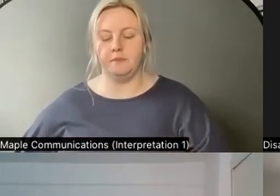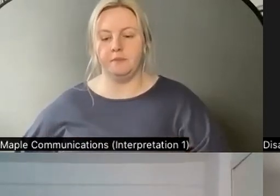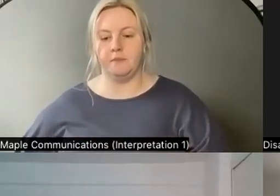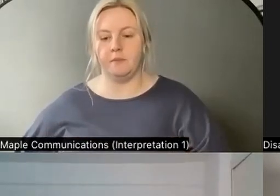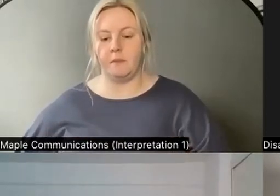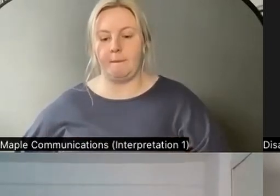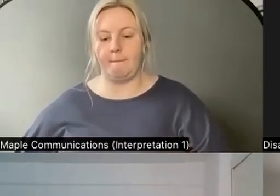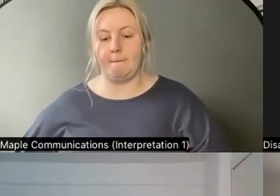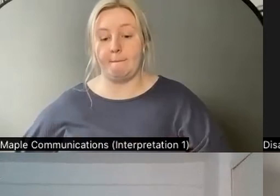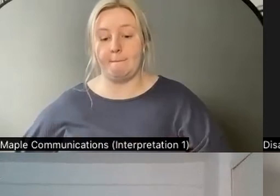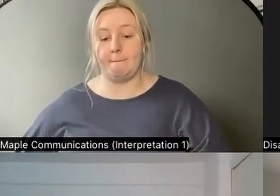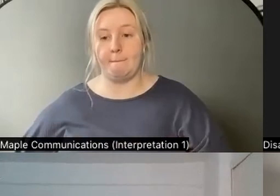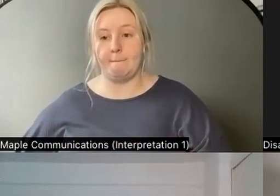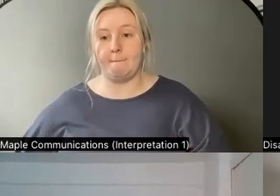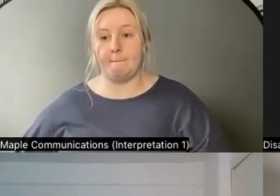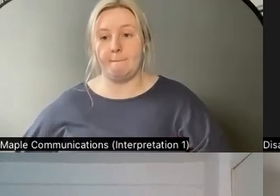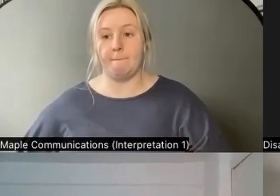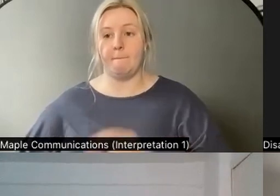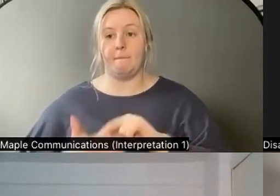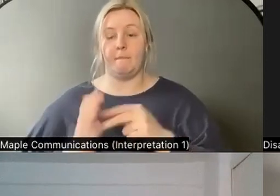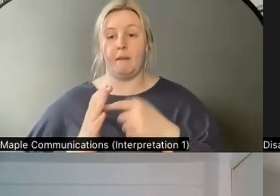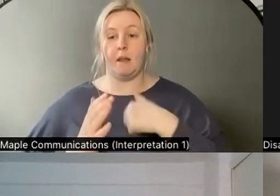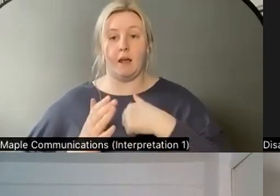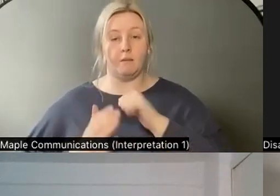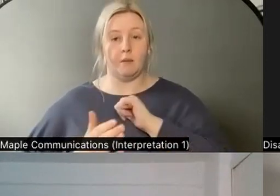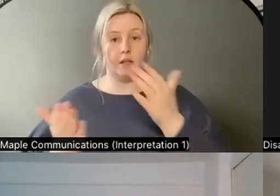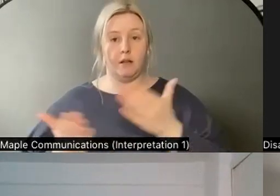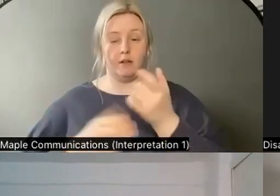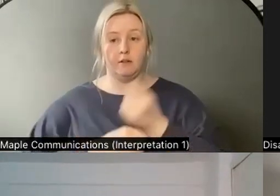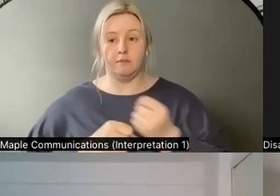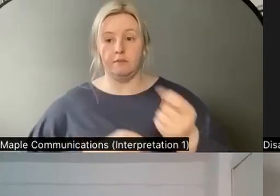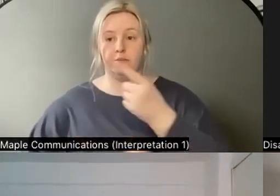I don't think I'm going to be here next year. And so